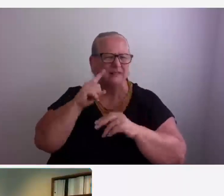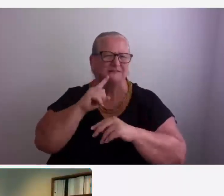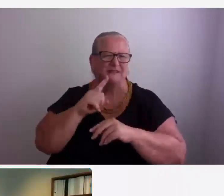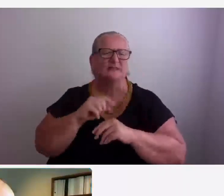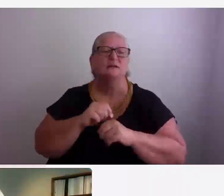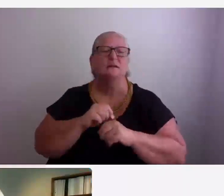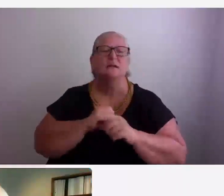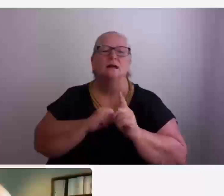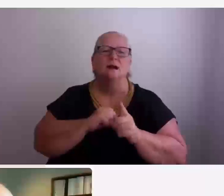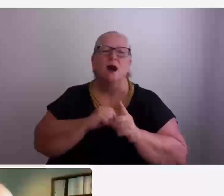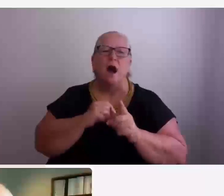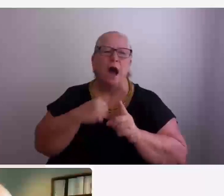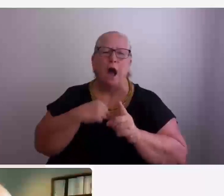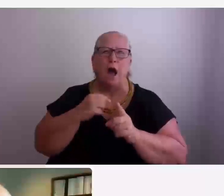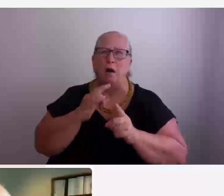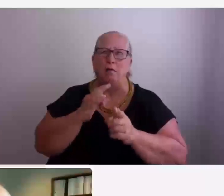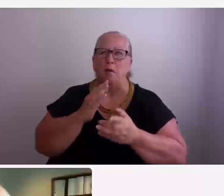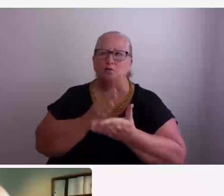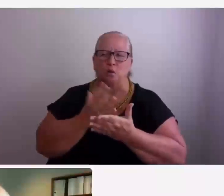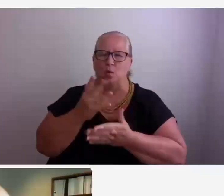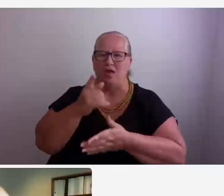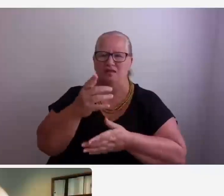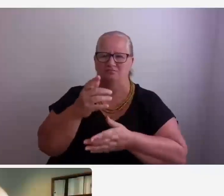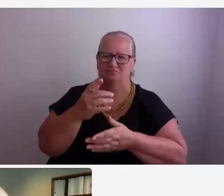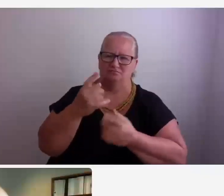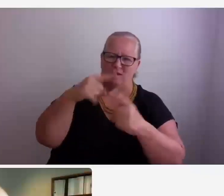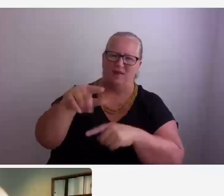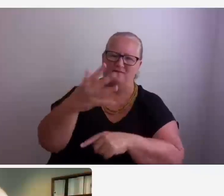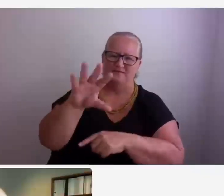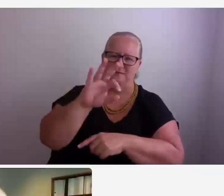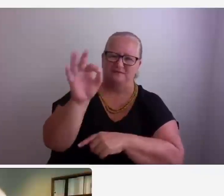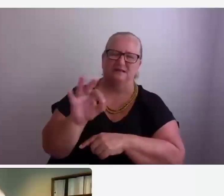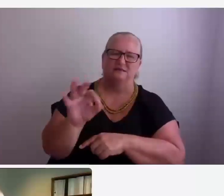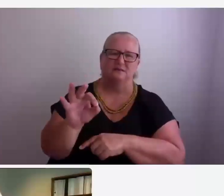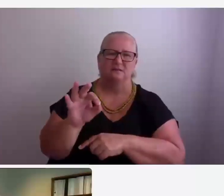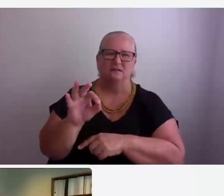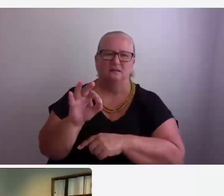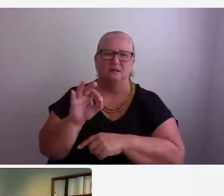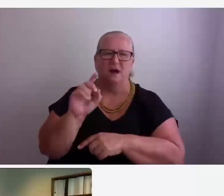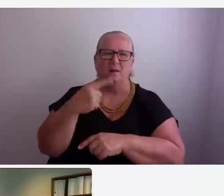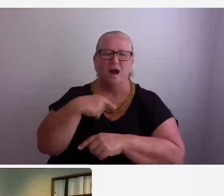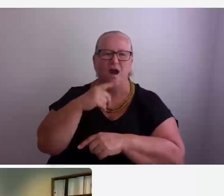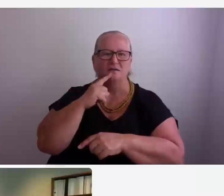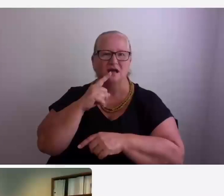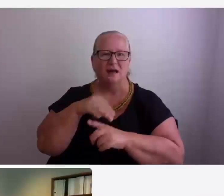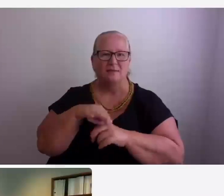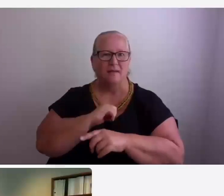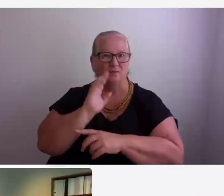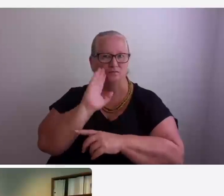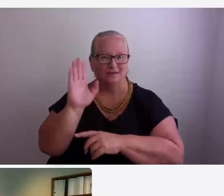So look, I don't know where the 50% comes from. As I mentioned in, I guess in the presentation,